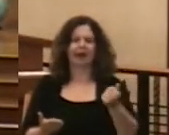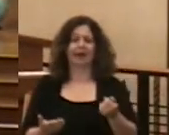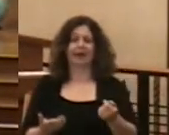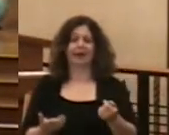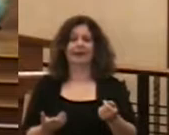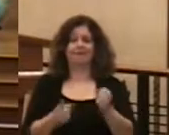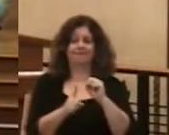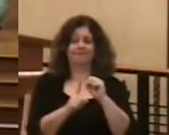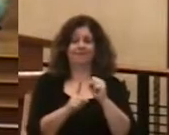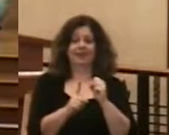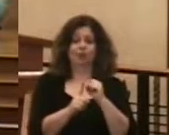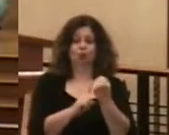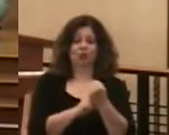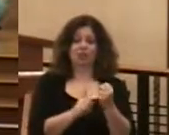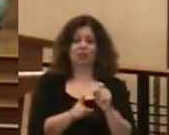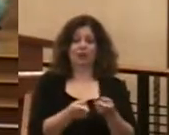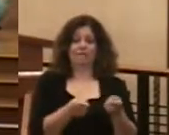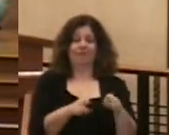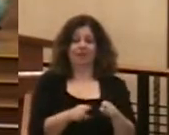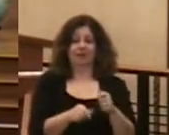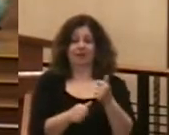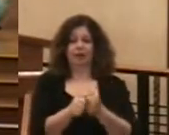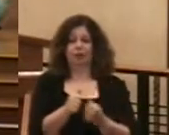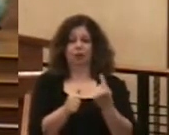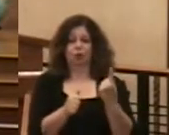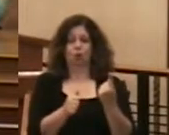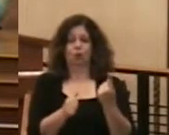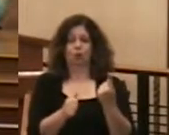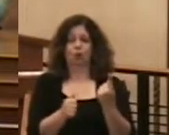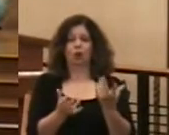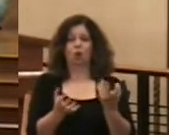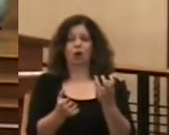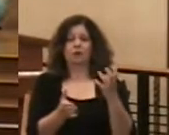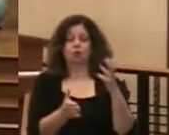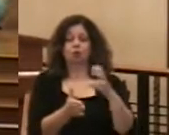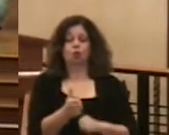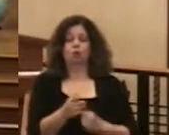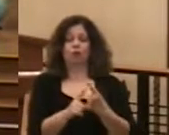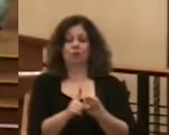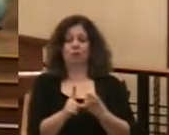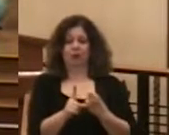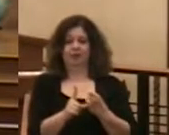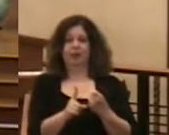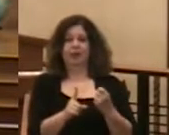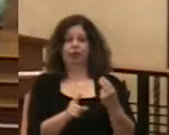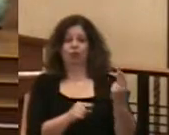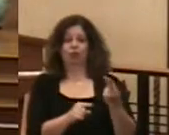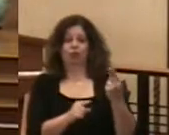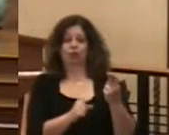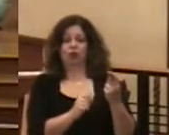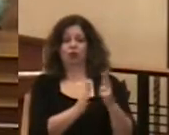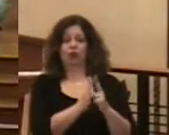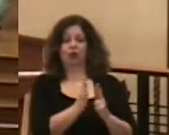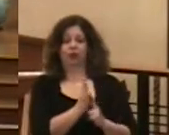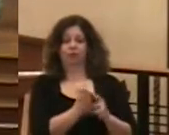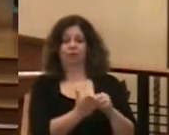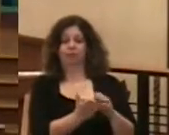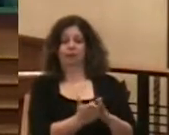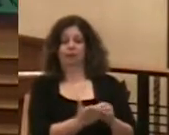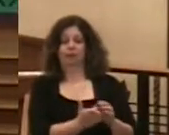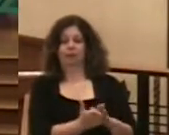that any human being would want expunged from the record? Have we forgotten that